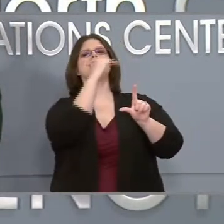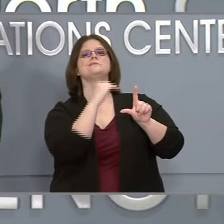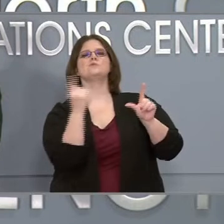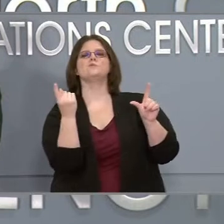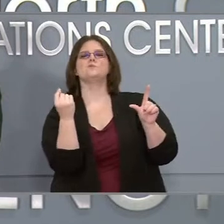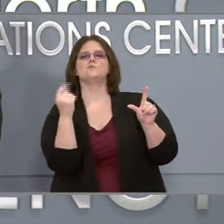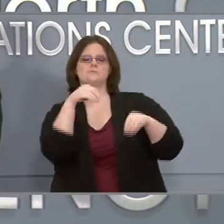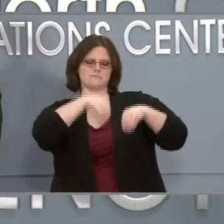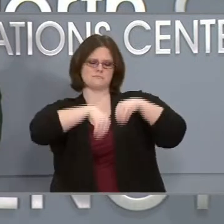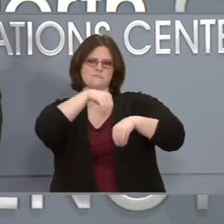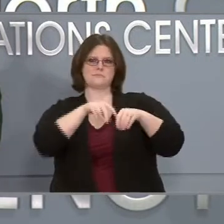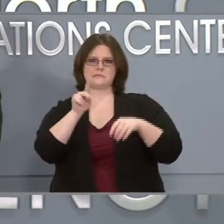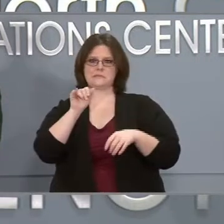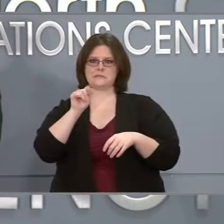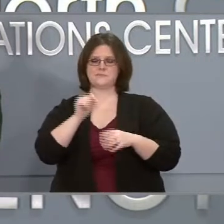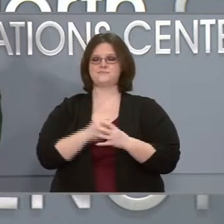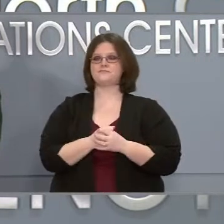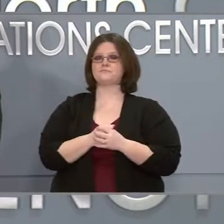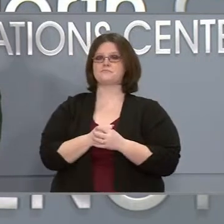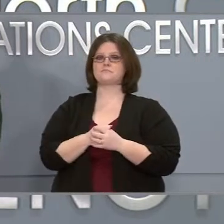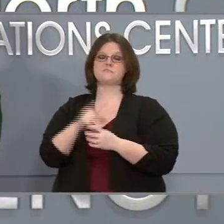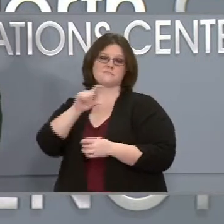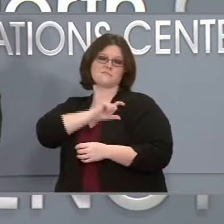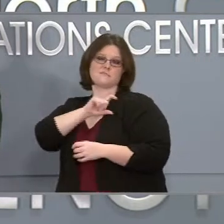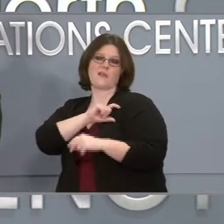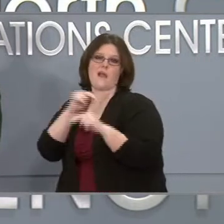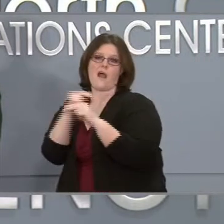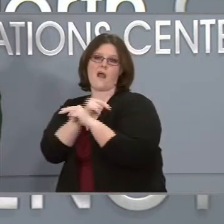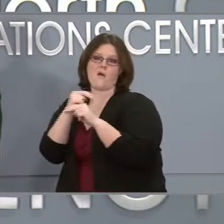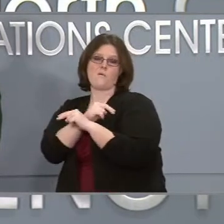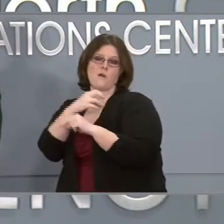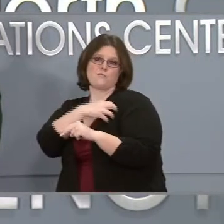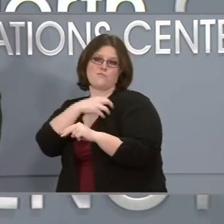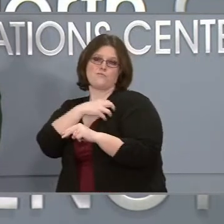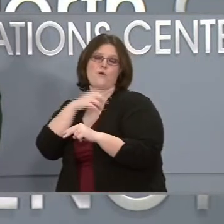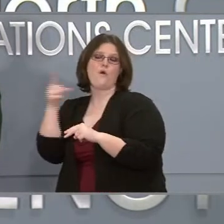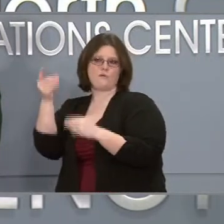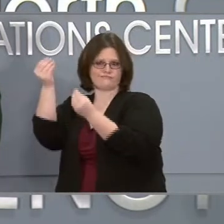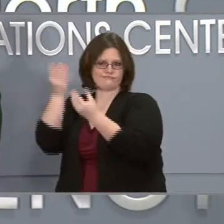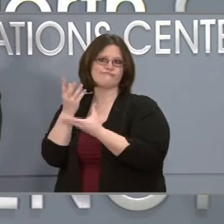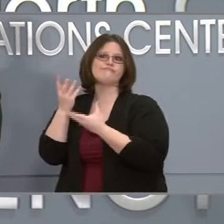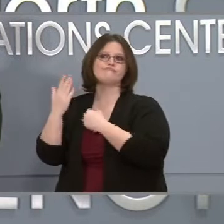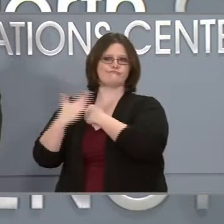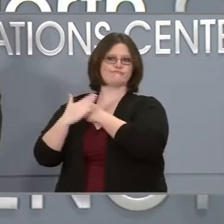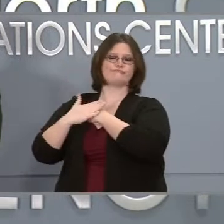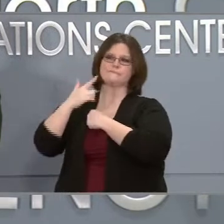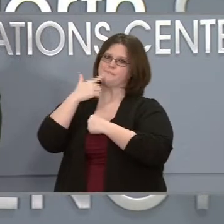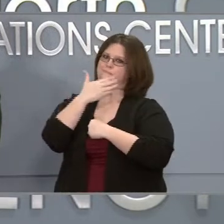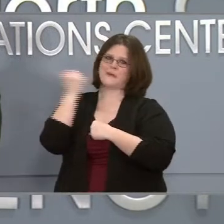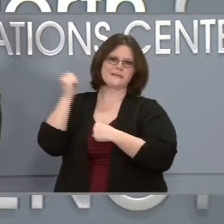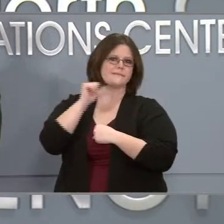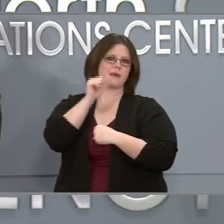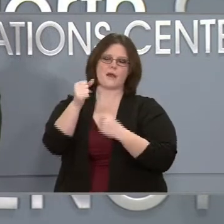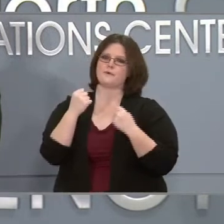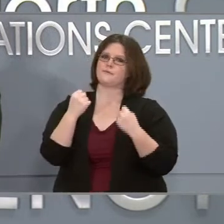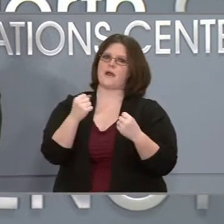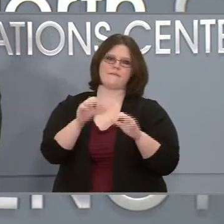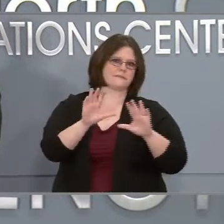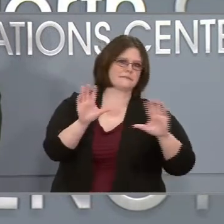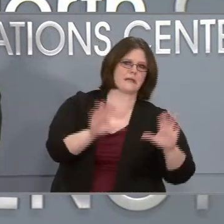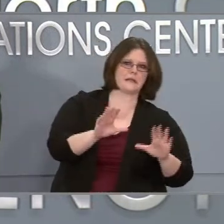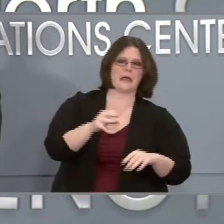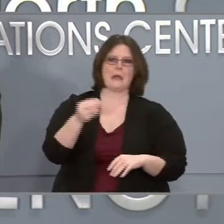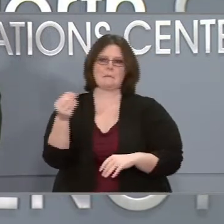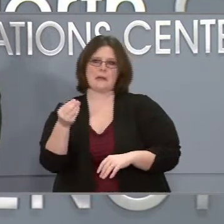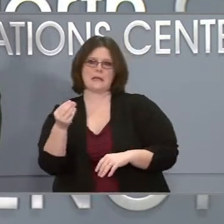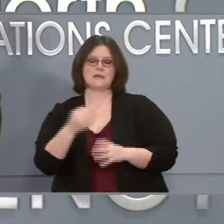Our state highway patrol advises staying off the roads in most parts of the state on Sunday and Monday if you can. This will